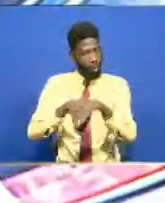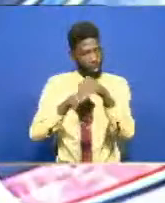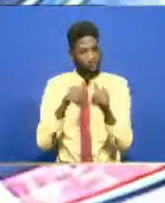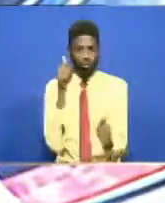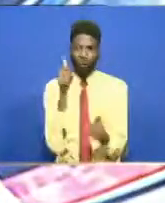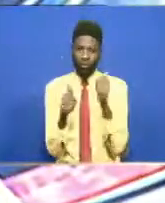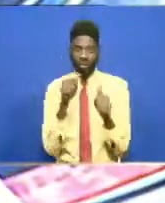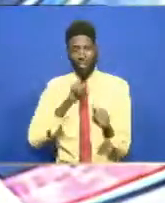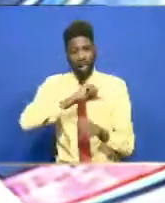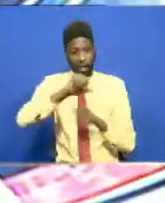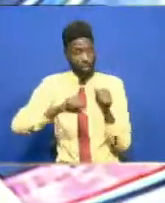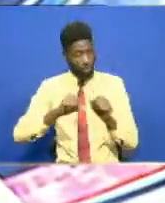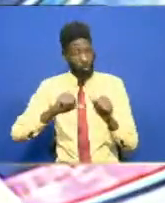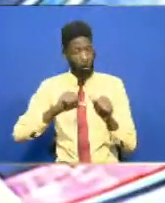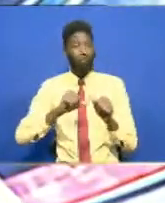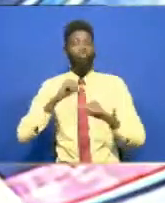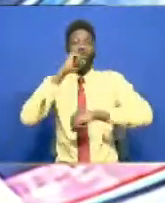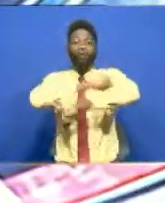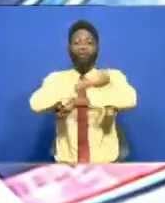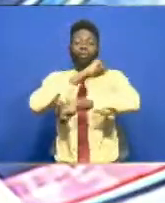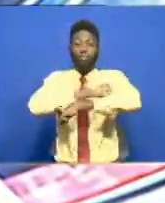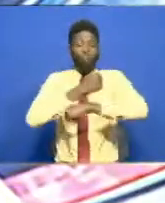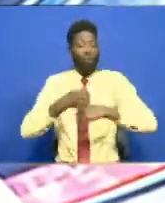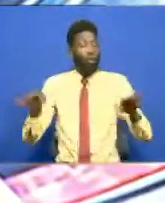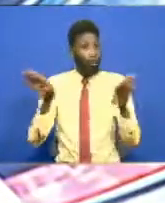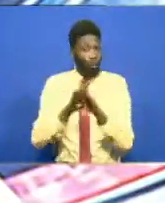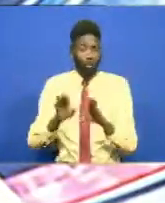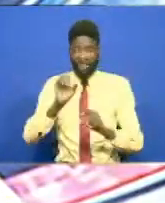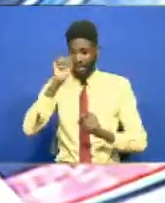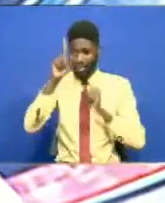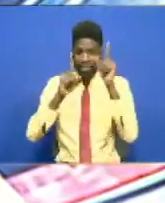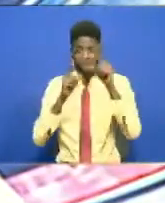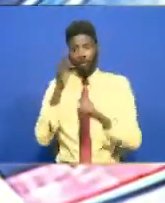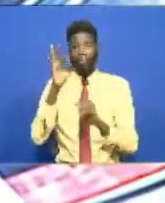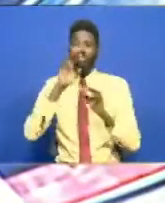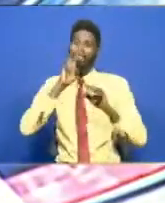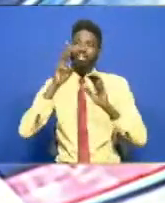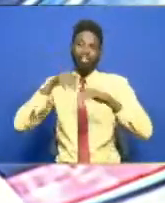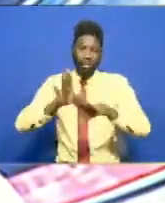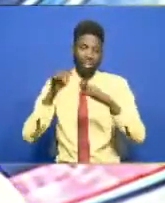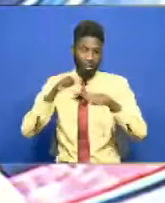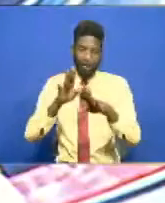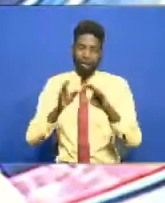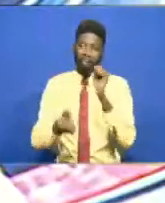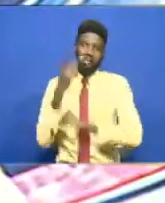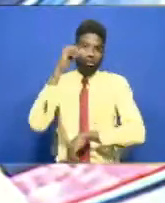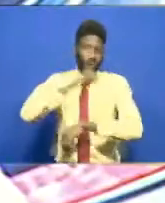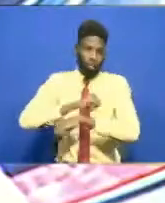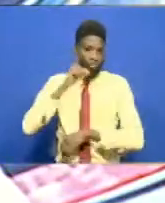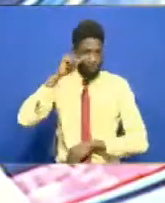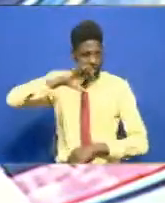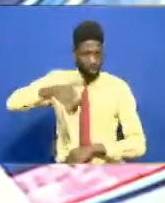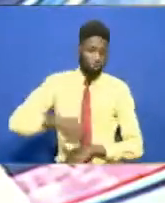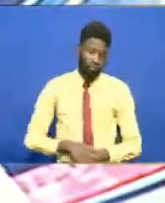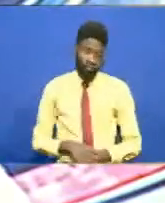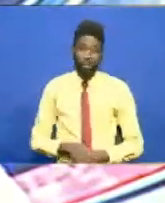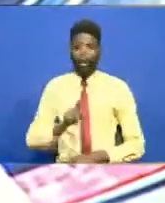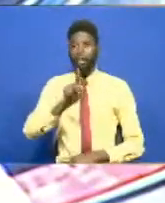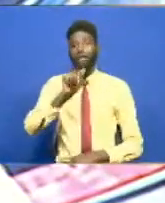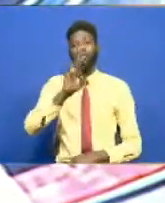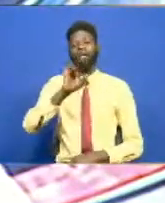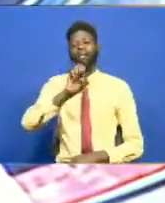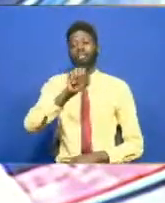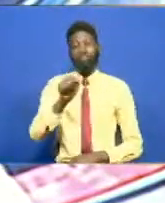following up on the closure of the Star of the Sea Secondary School in Mombasa County, as Junaid expects more reports and